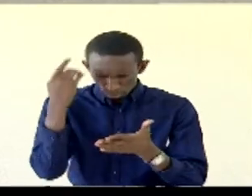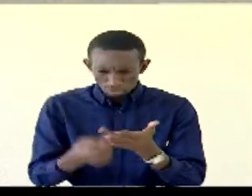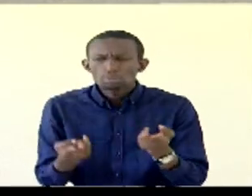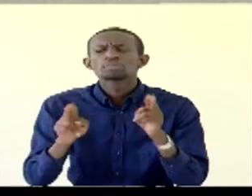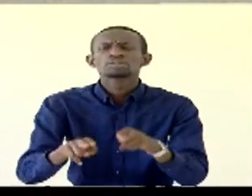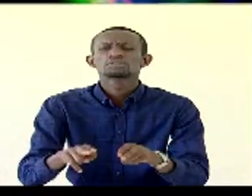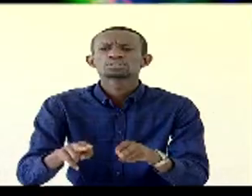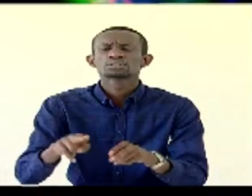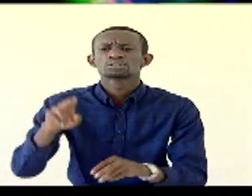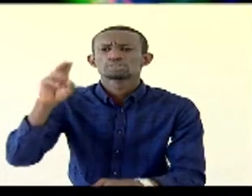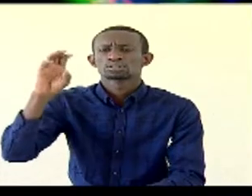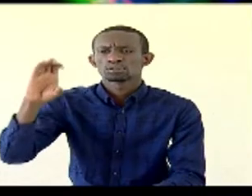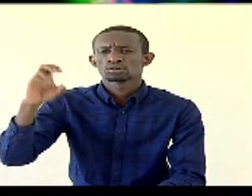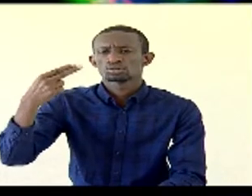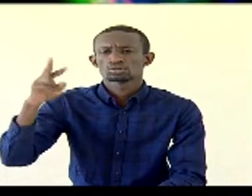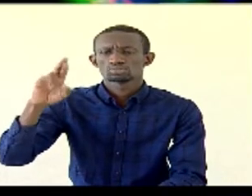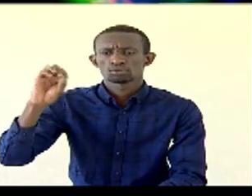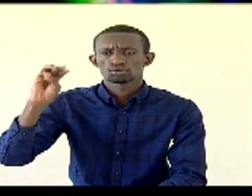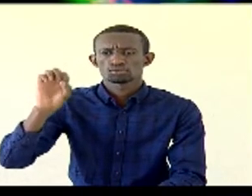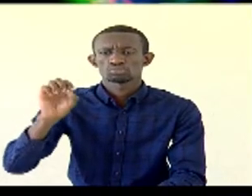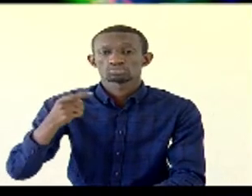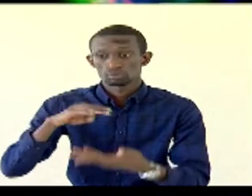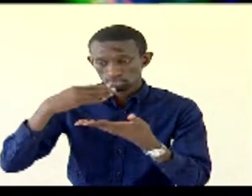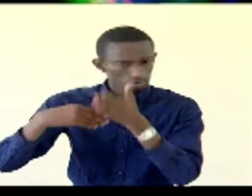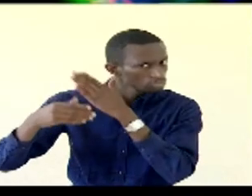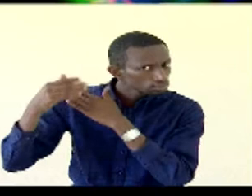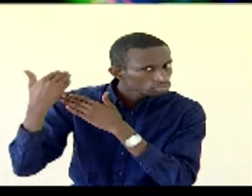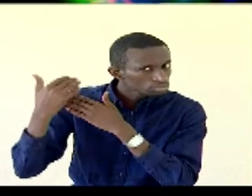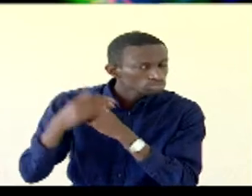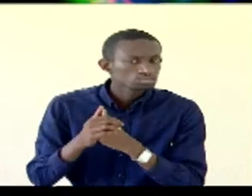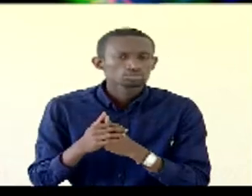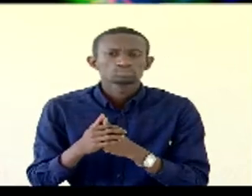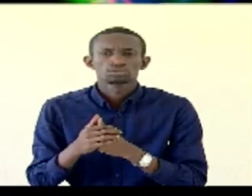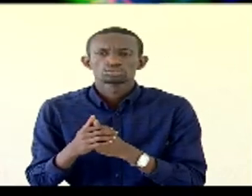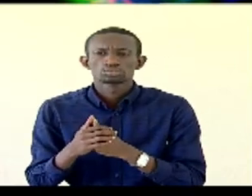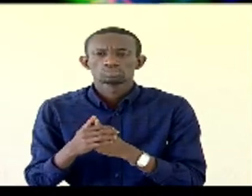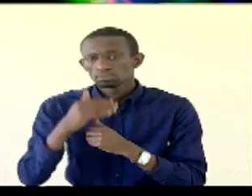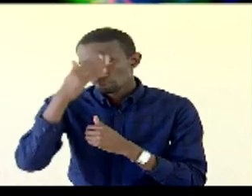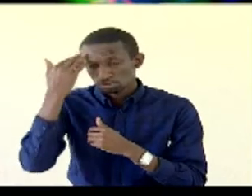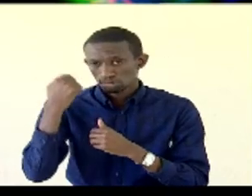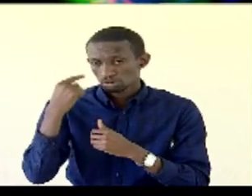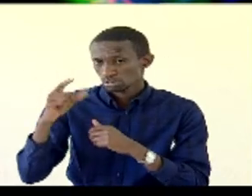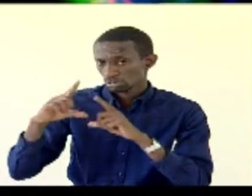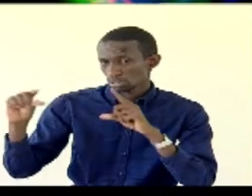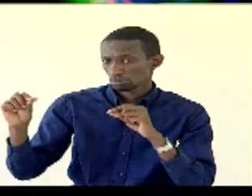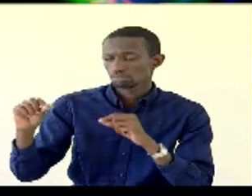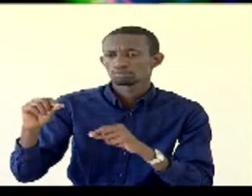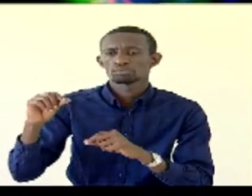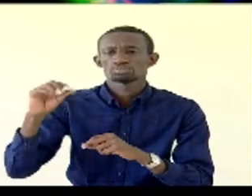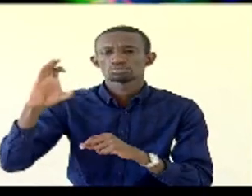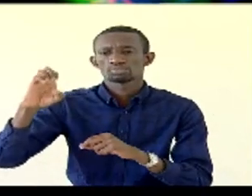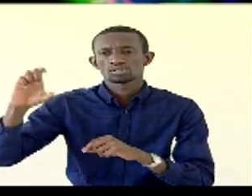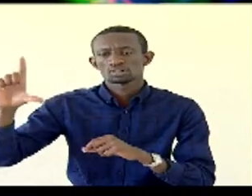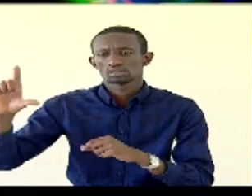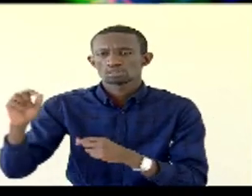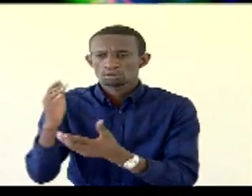So like I said again before in the previous lesson, we cannot continue mixing up these terms. That cell division is the same